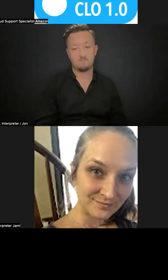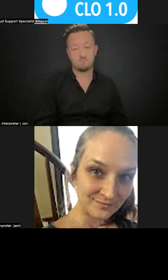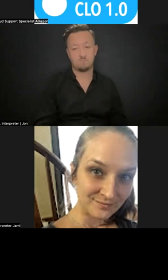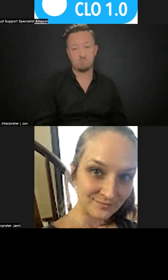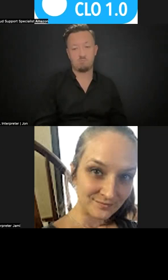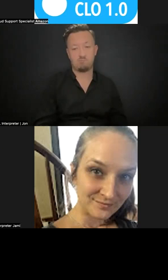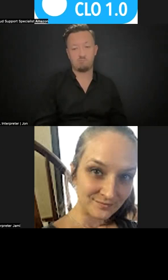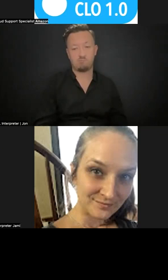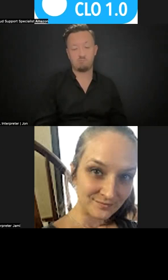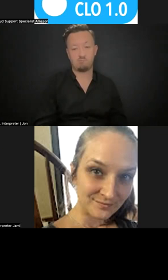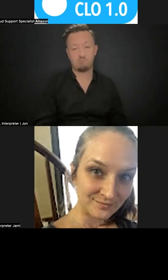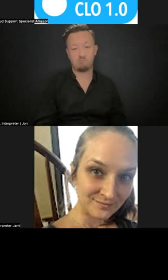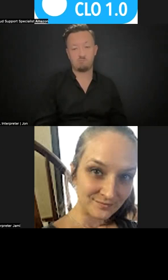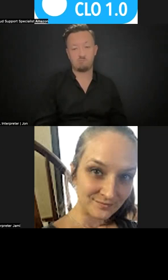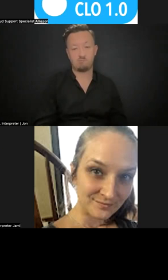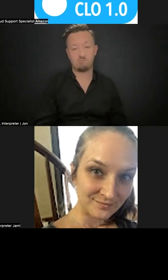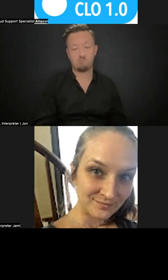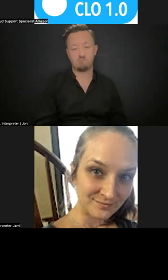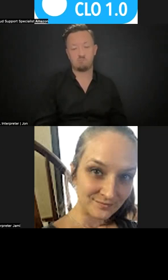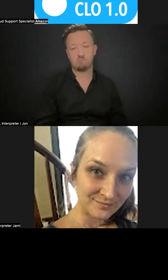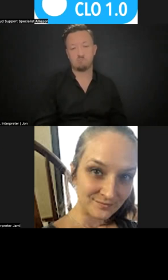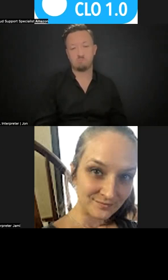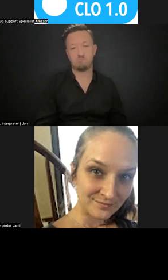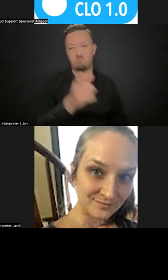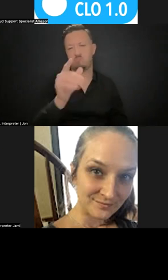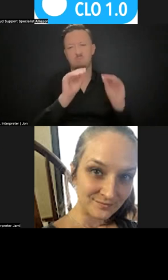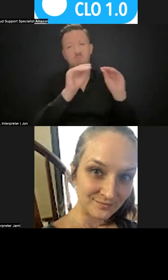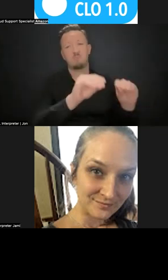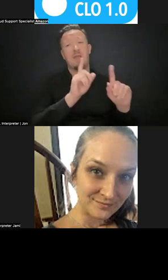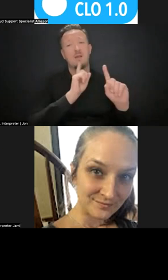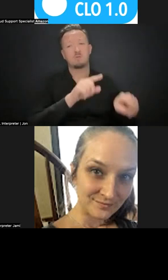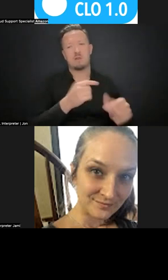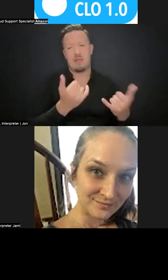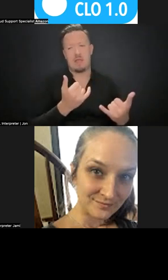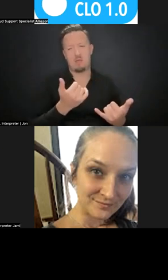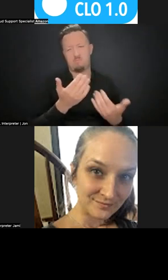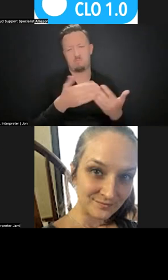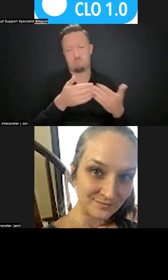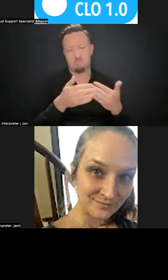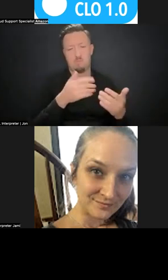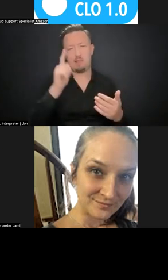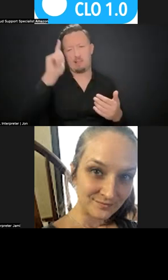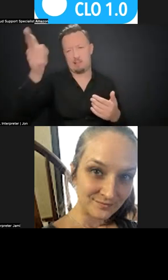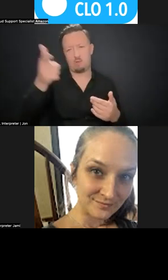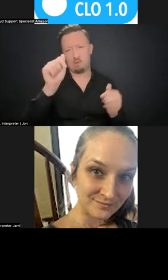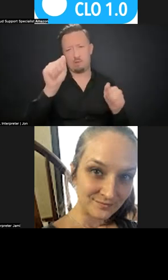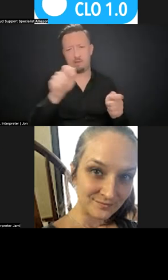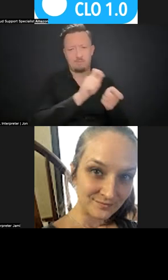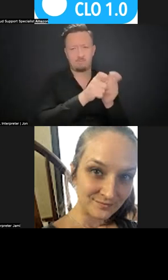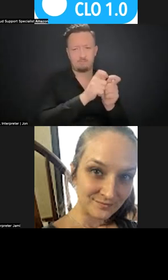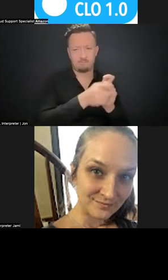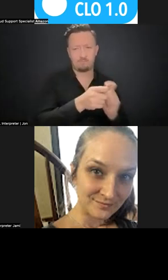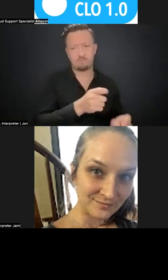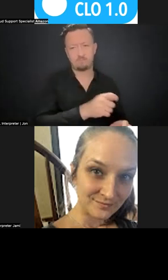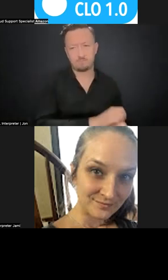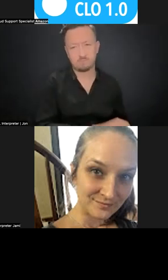you have the option to modify your answers there. You can put in whatever you remember for these and then modify